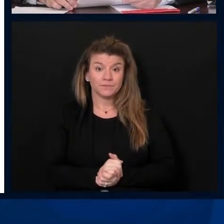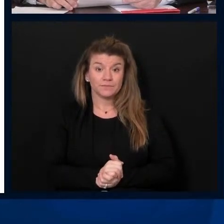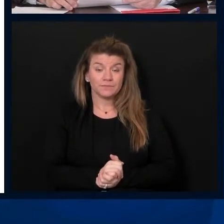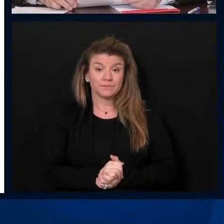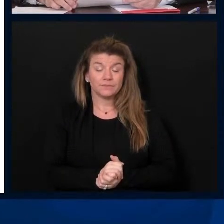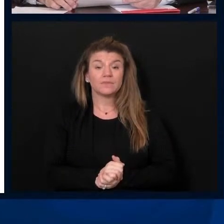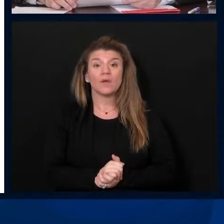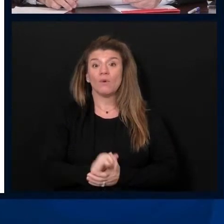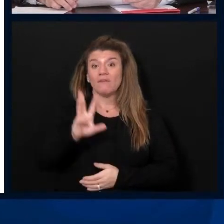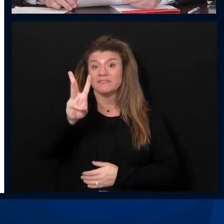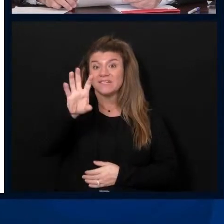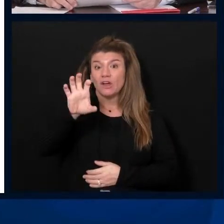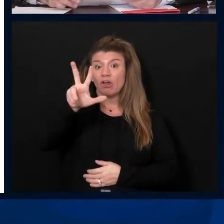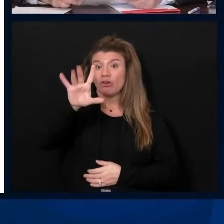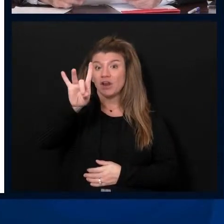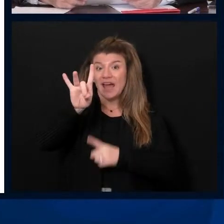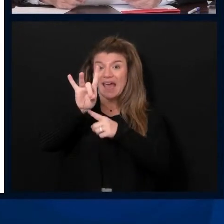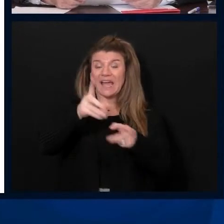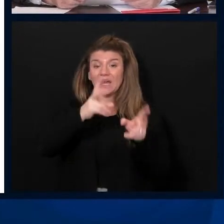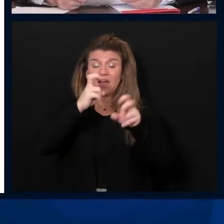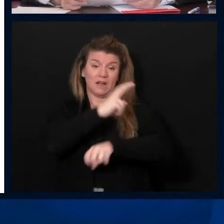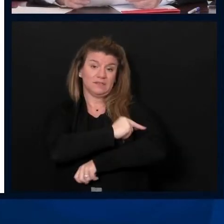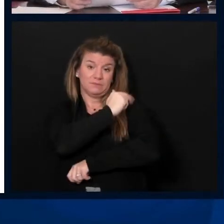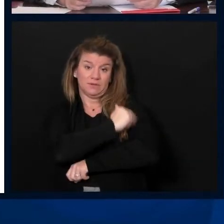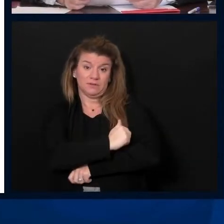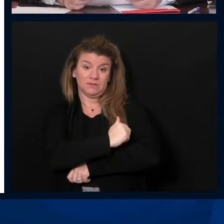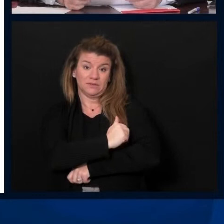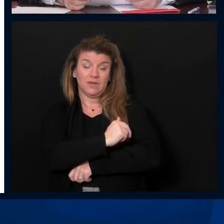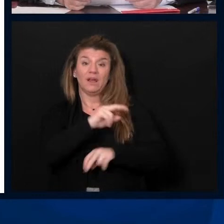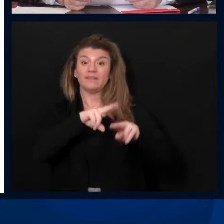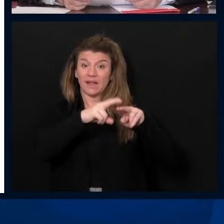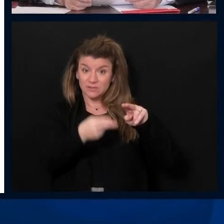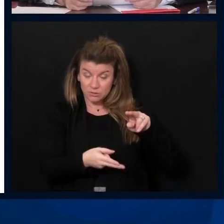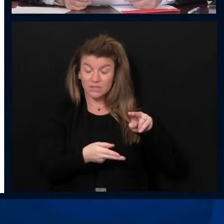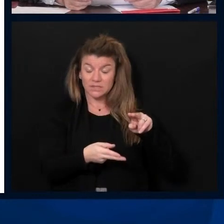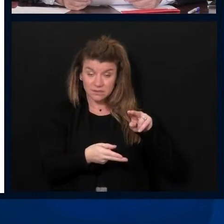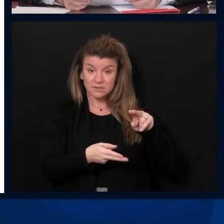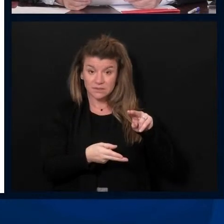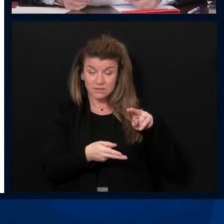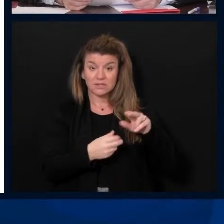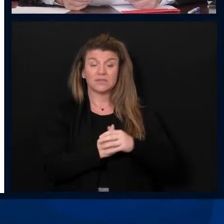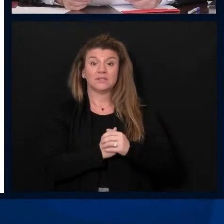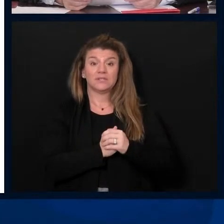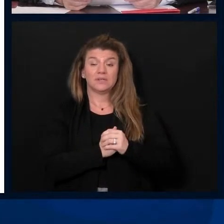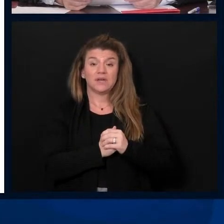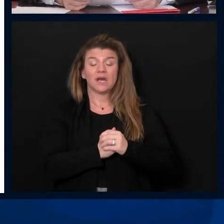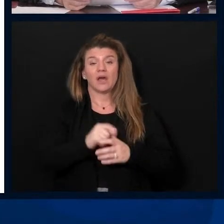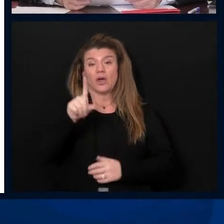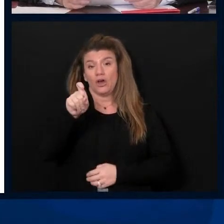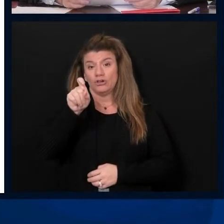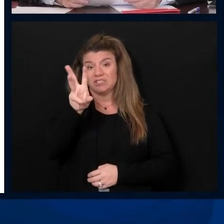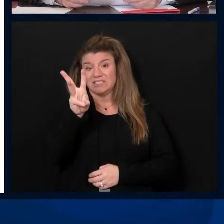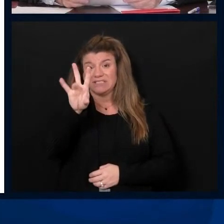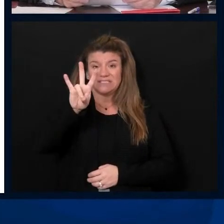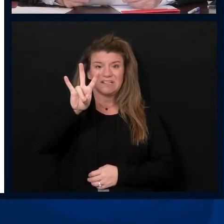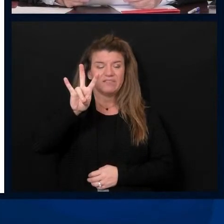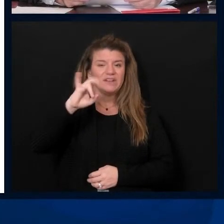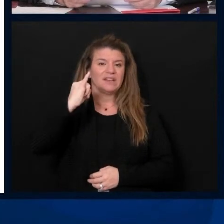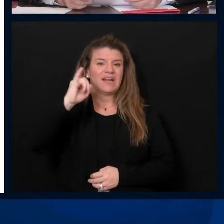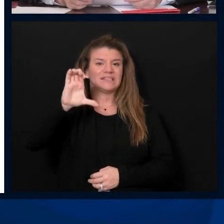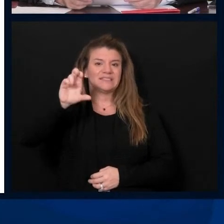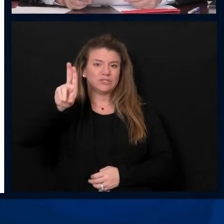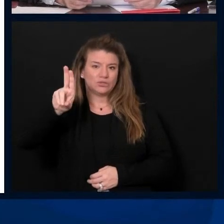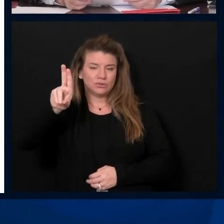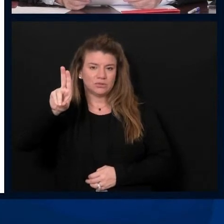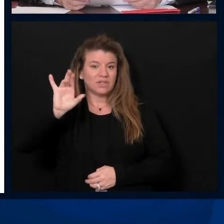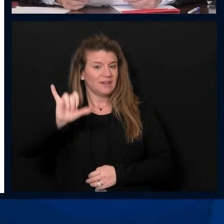We have 638 people hospitalized in West Virginia. That's down significantly. And 167 in the ICU